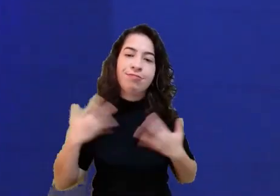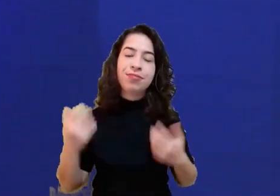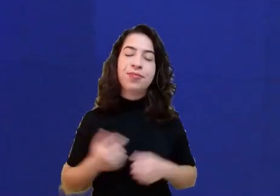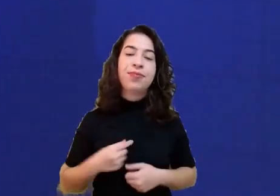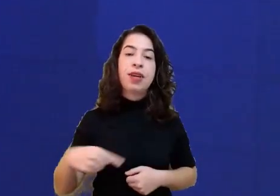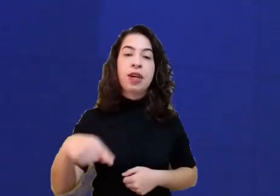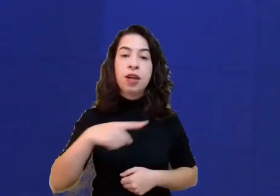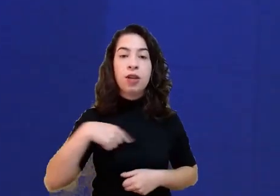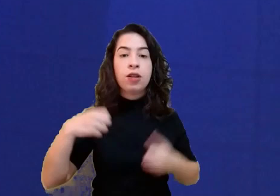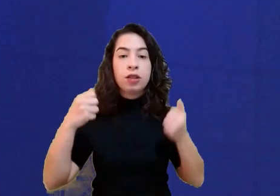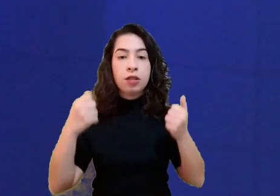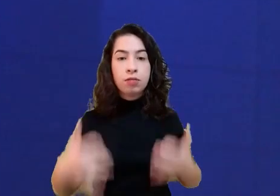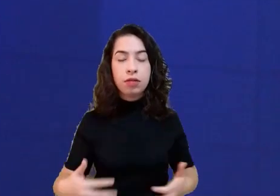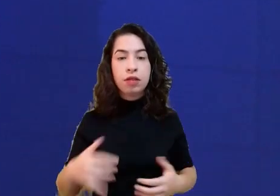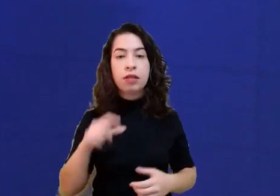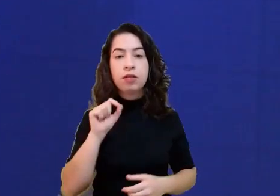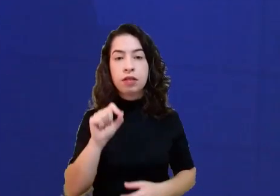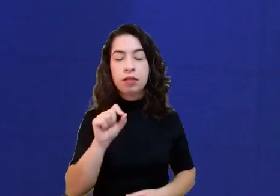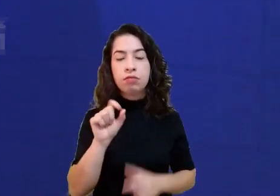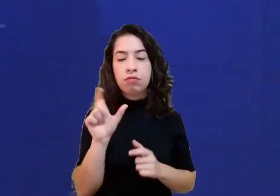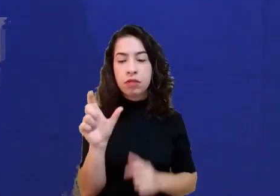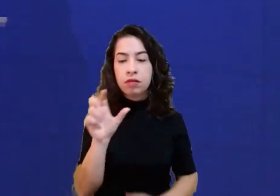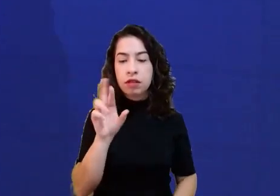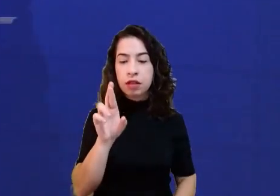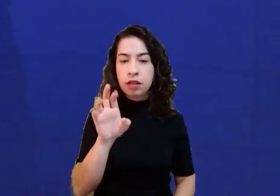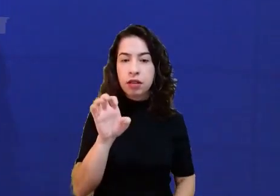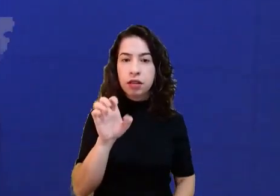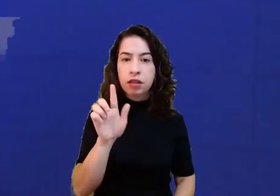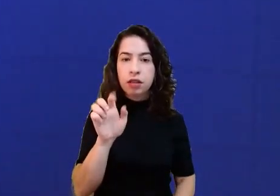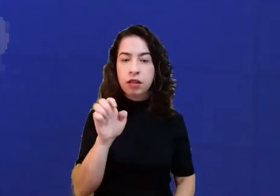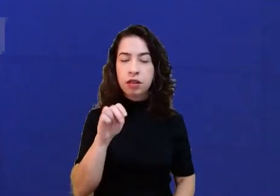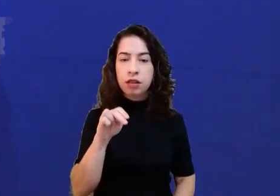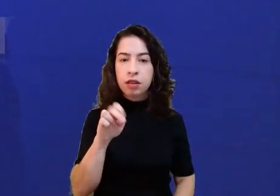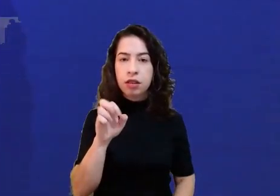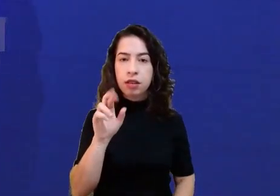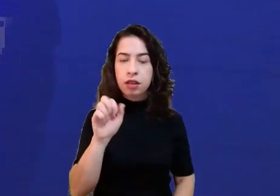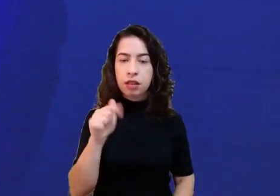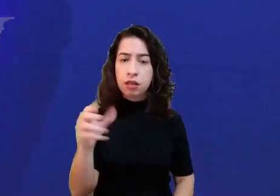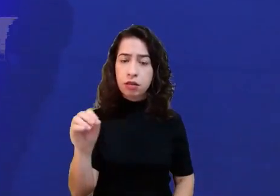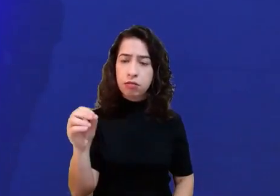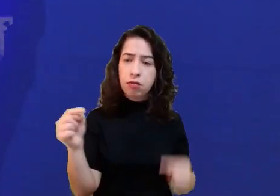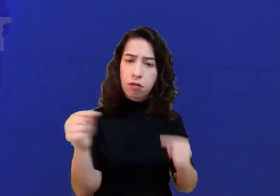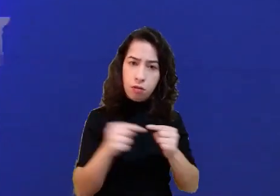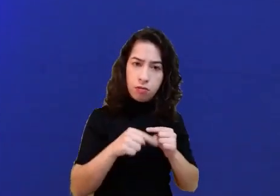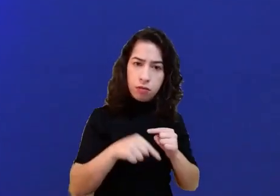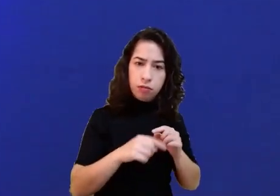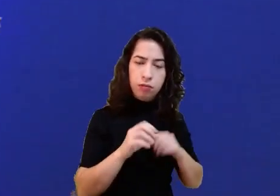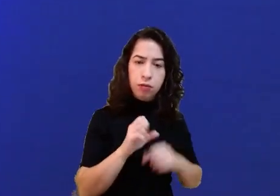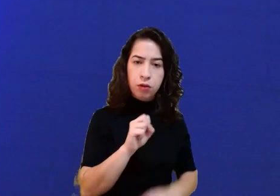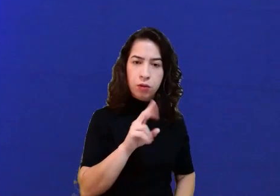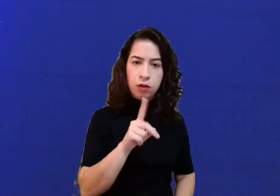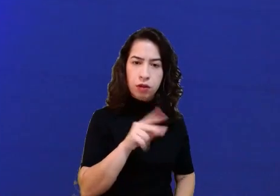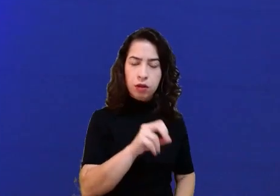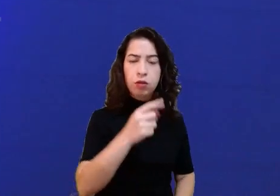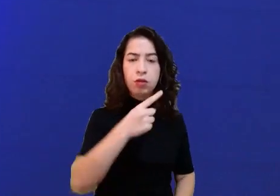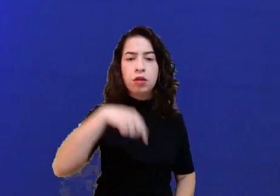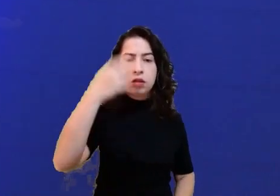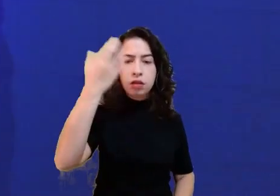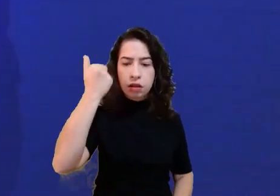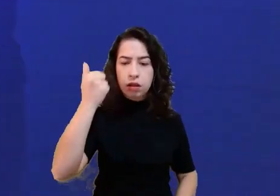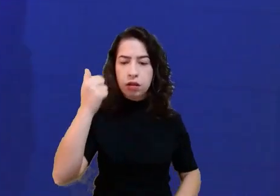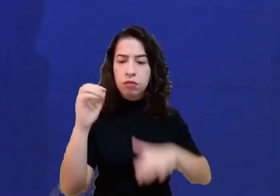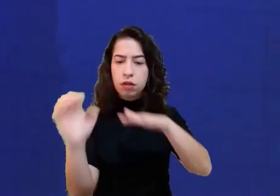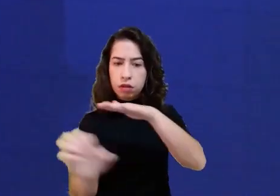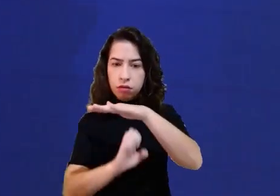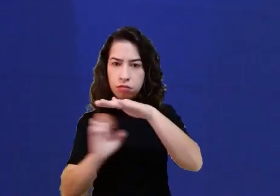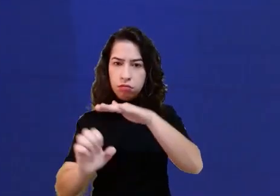before something that's regeneration. We mentioned this word. This is a regeneration day for Suzano. We know that the companies that